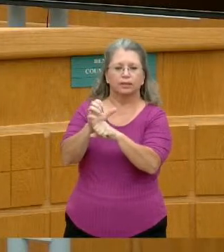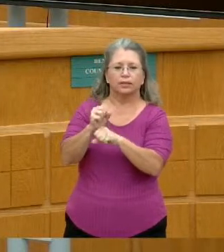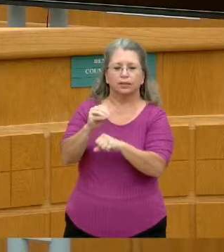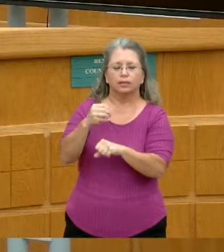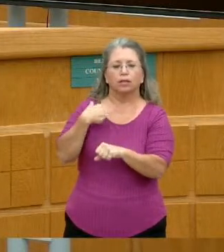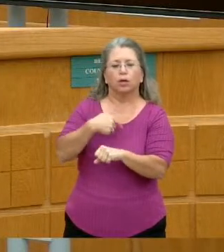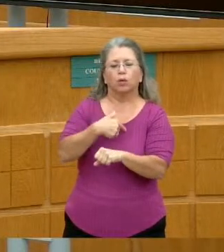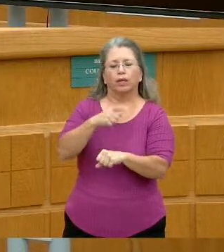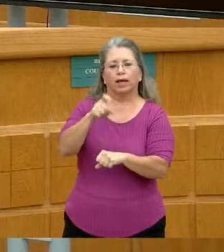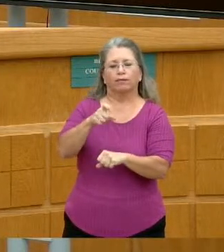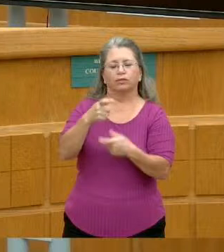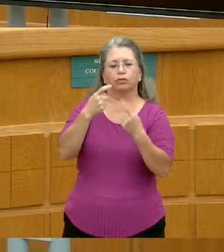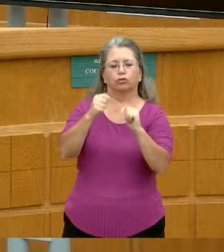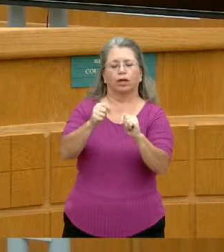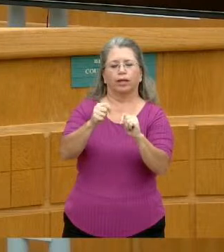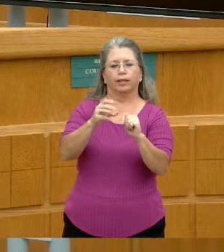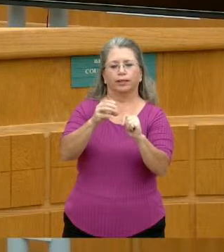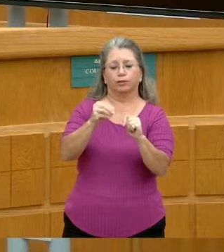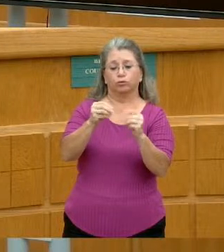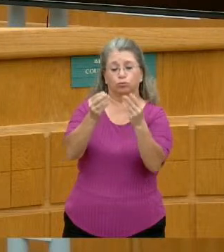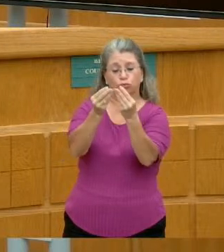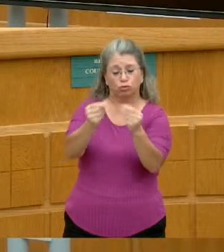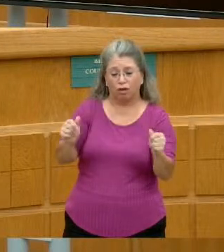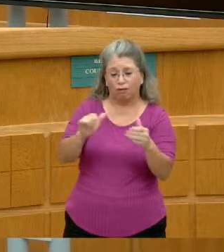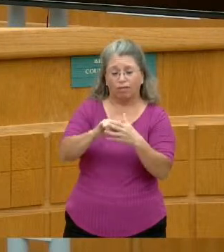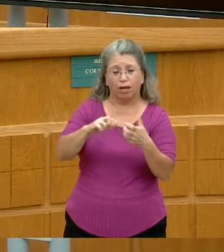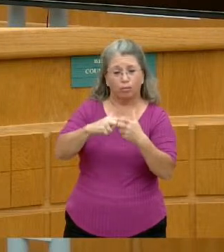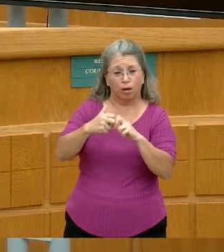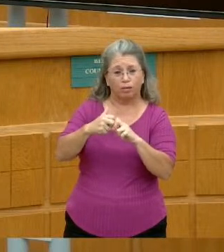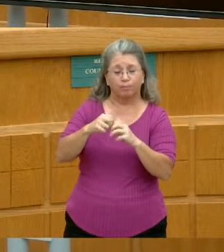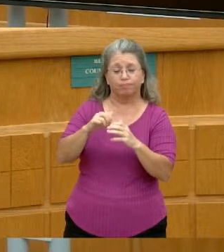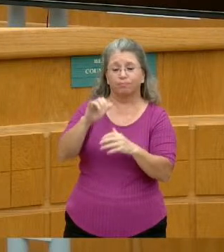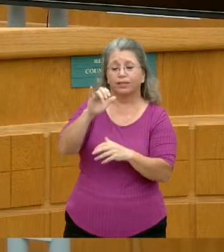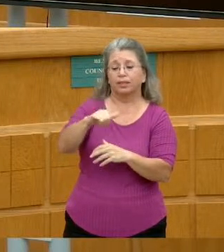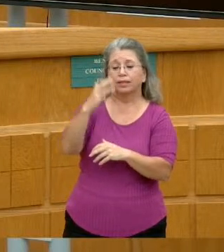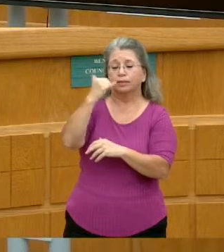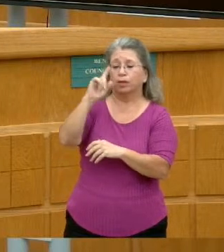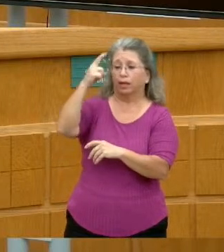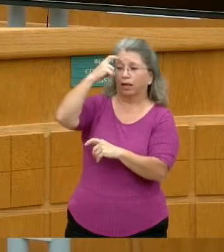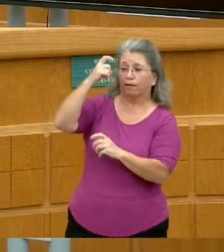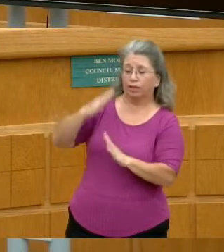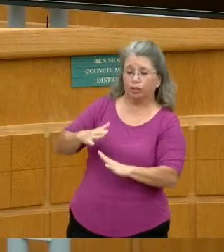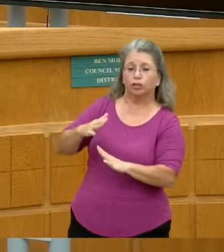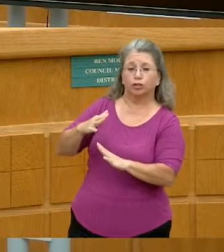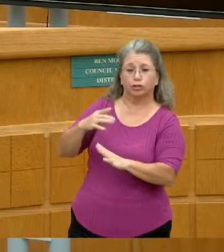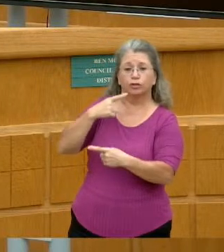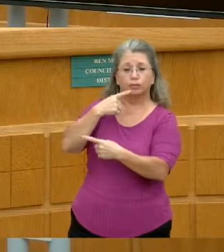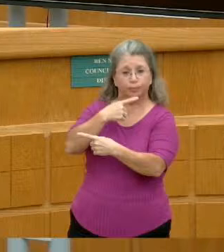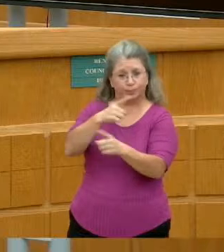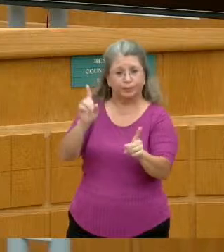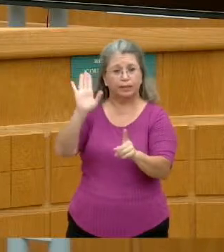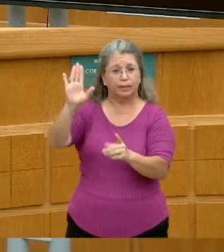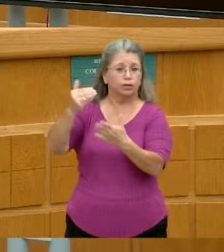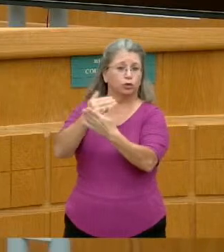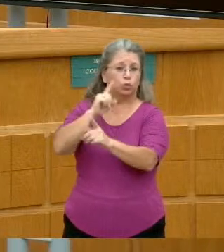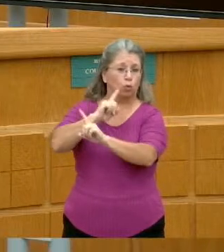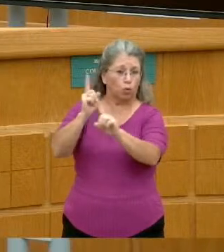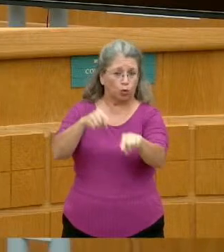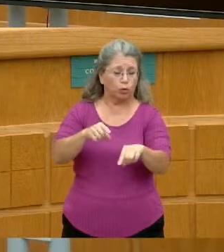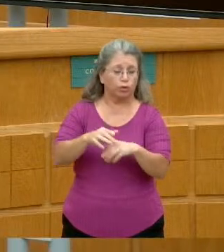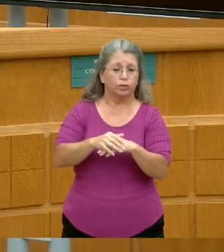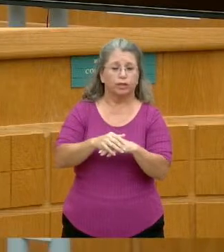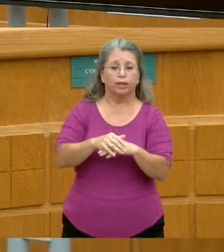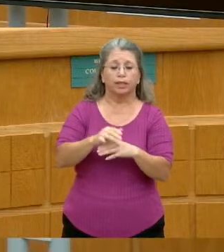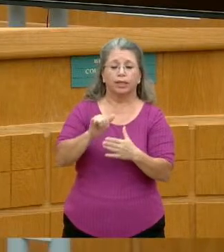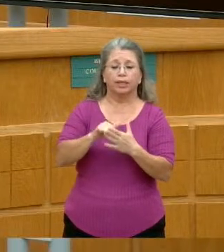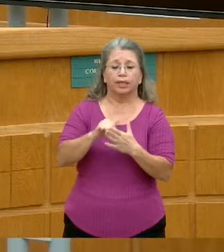try to address how we solve that, and that's why the governor has made the orders that he's given and what we've done in order